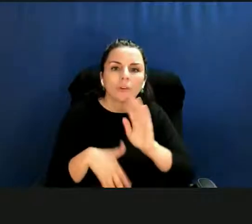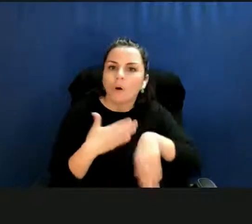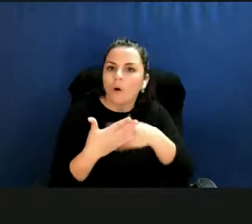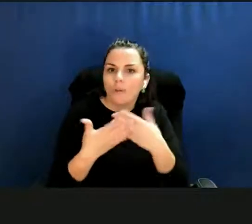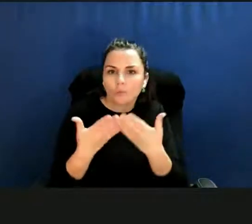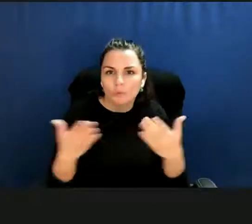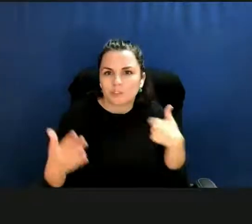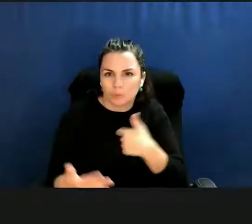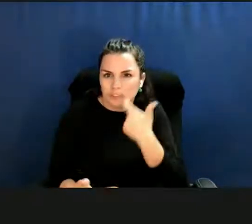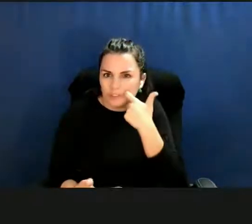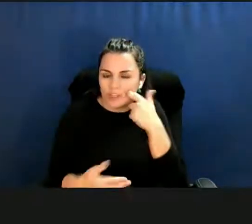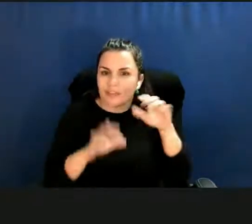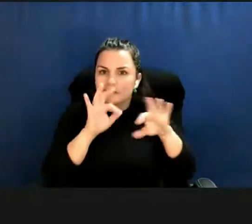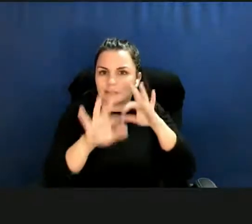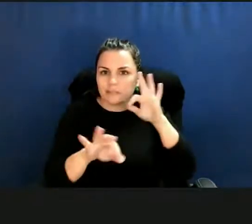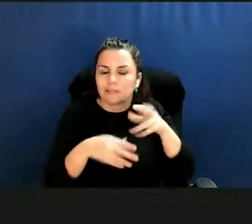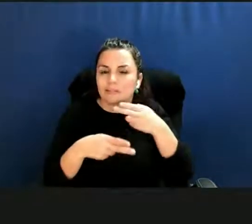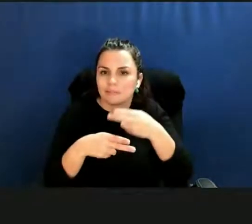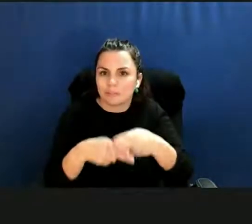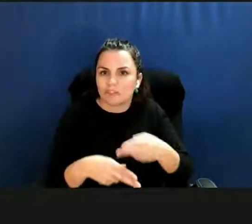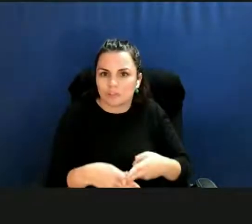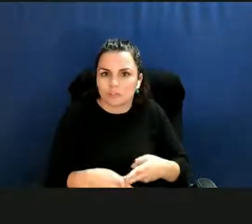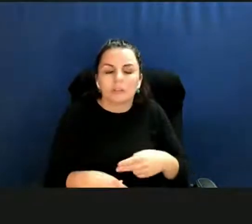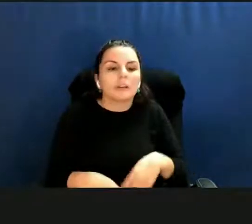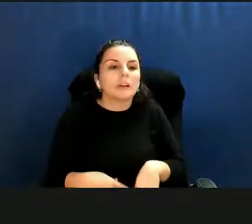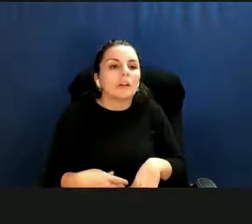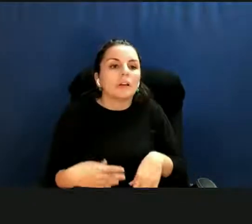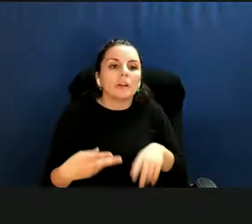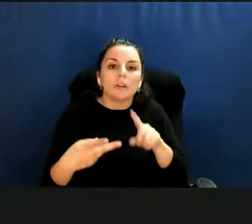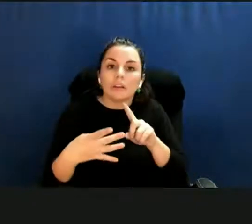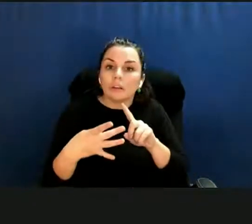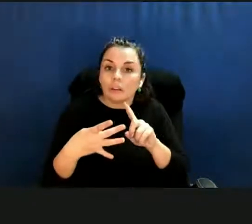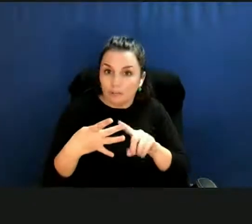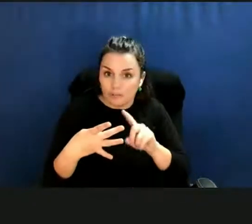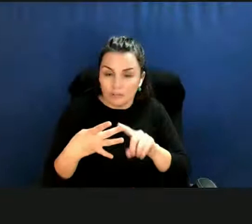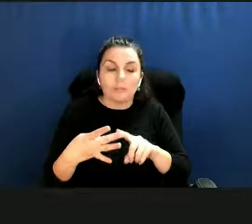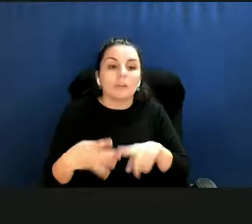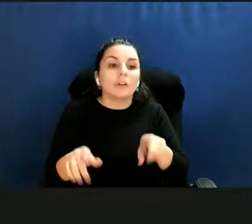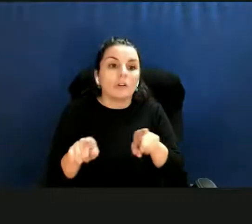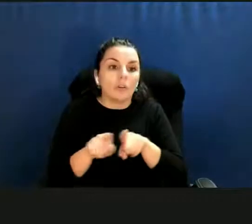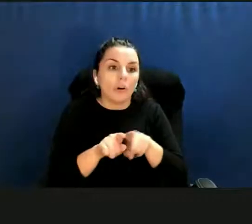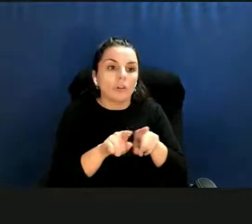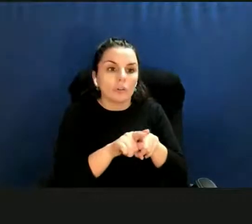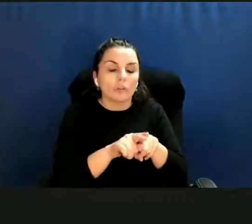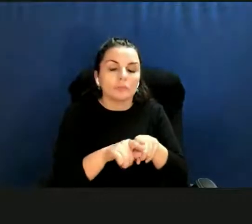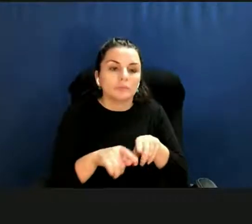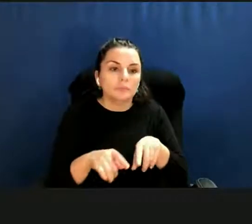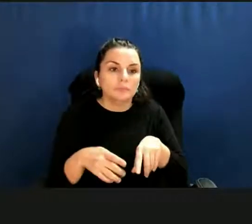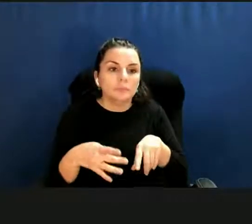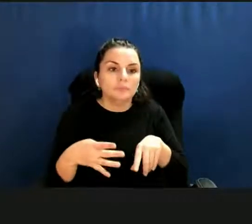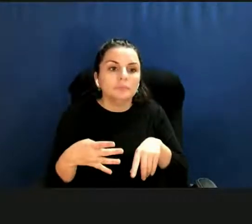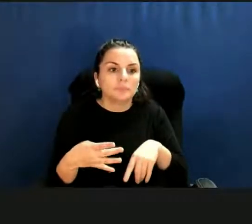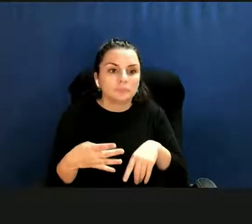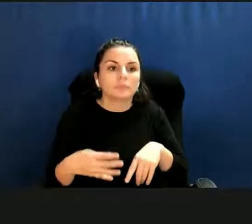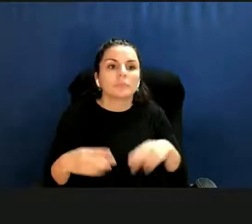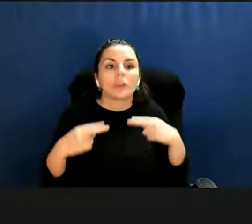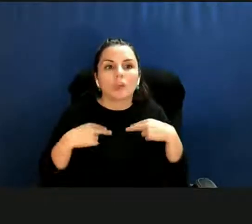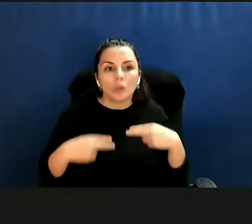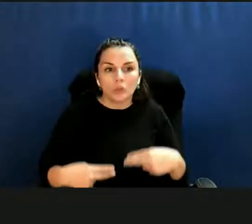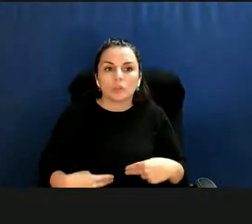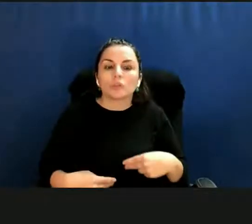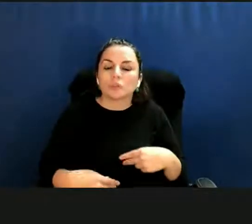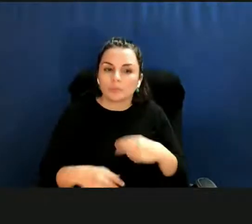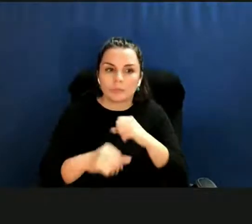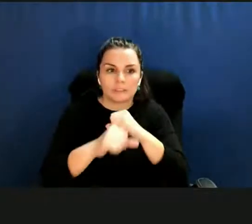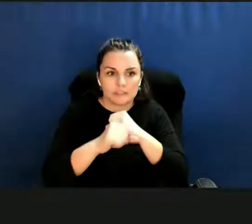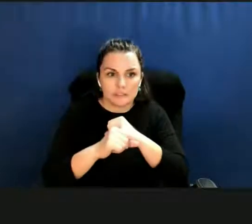resources that we've talked about this morning. I also want to call your attention to the Human Subject Protections,